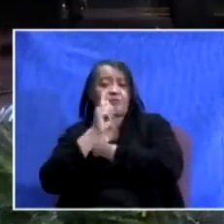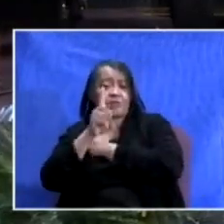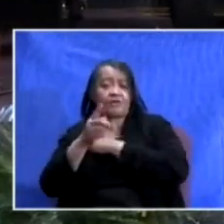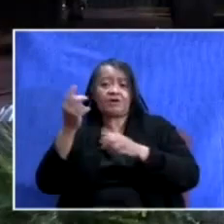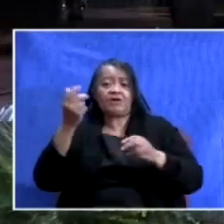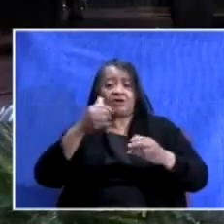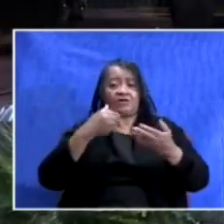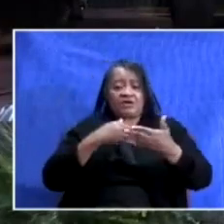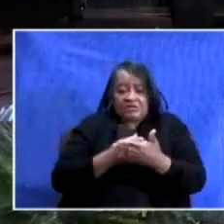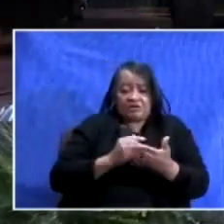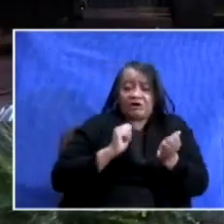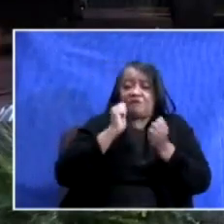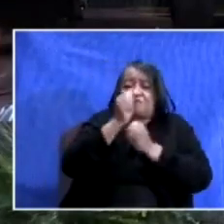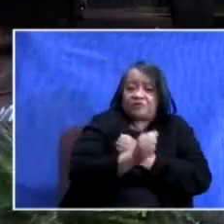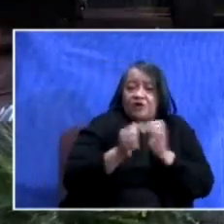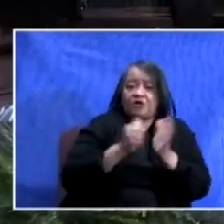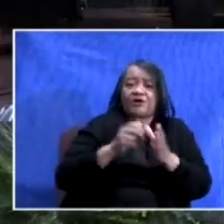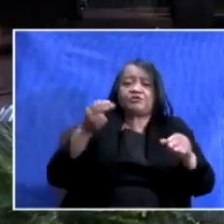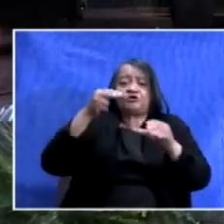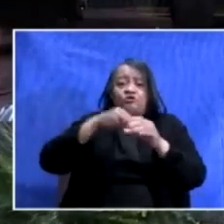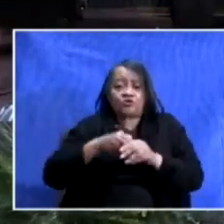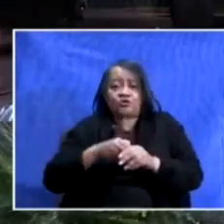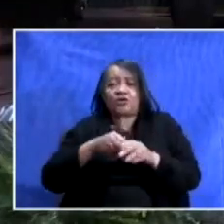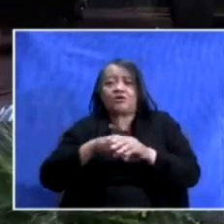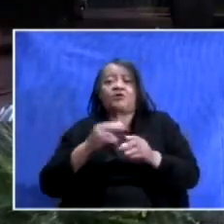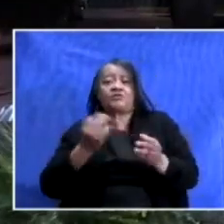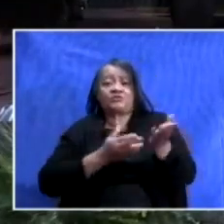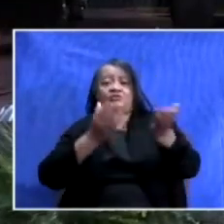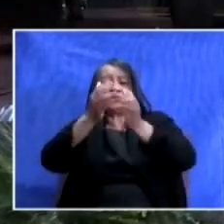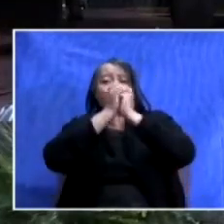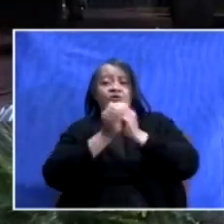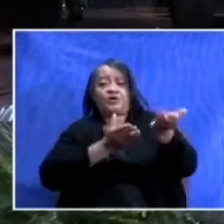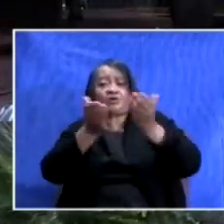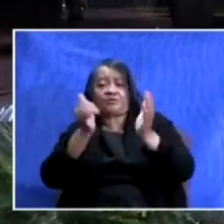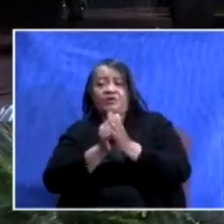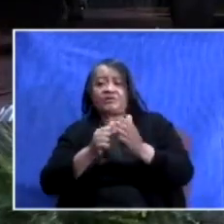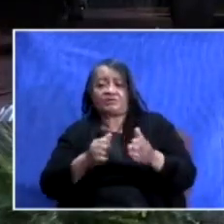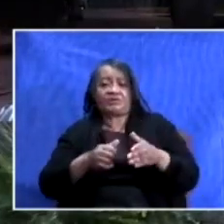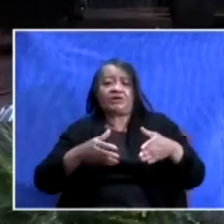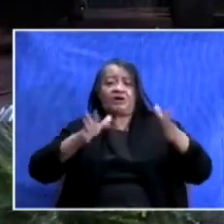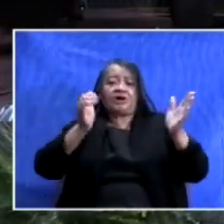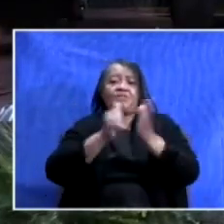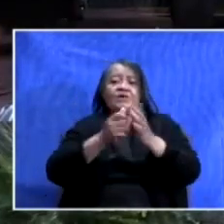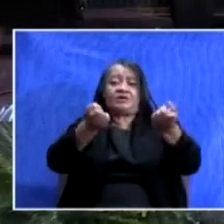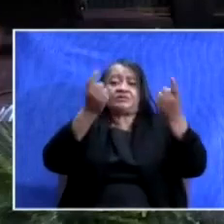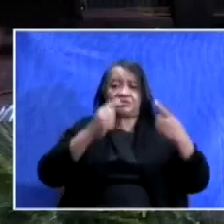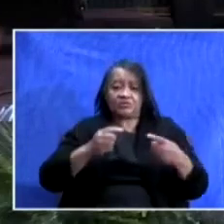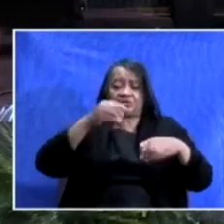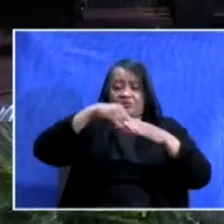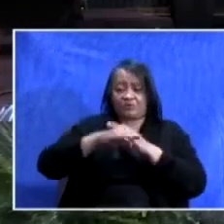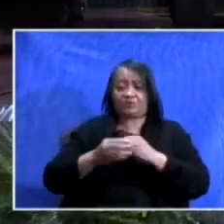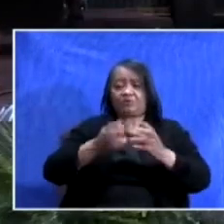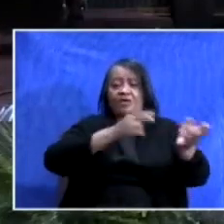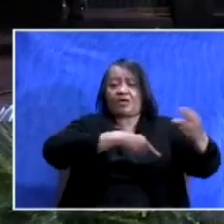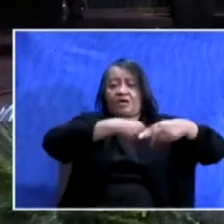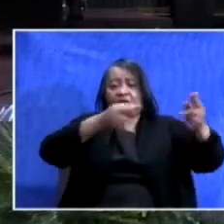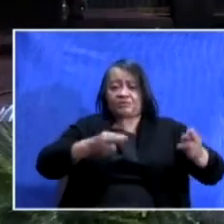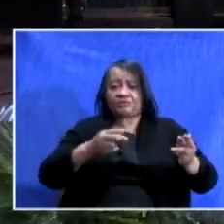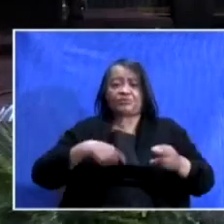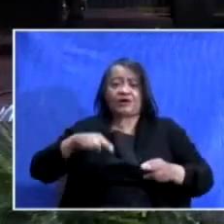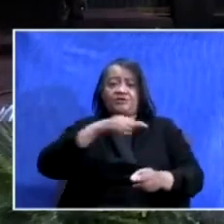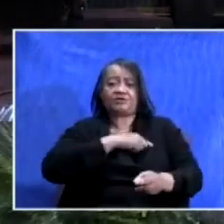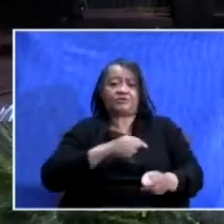both near and far, to join in this worship service. Allow them to come into the room.